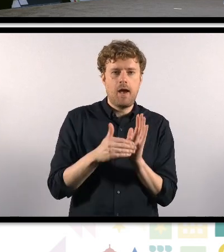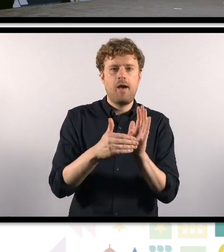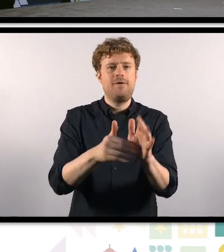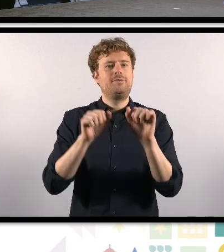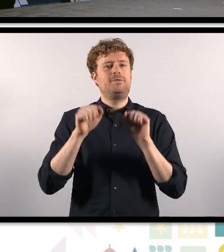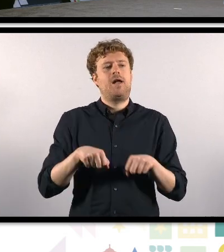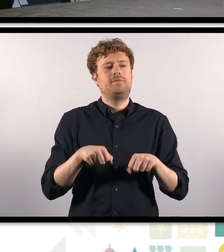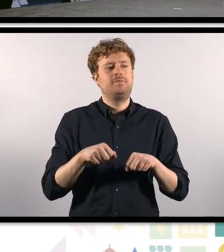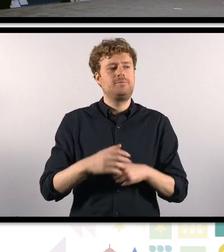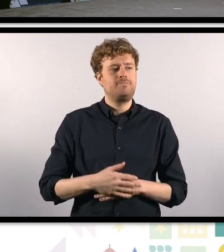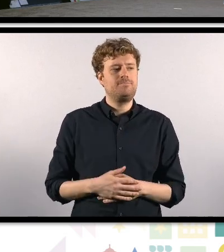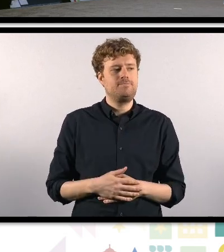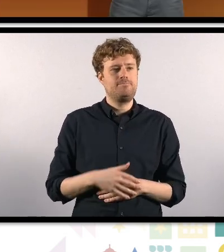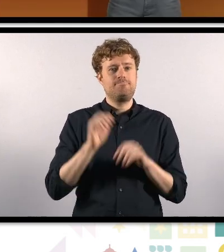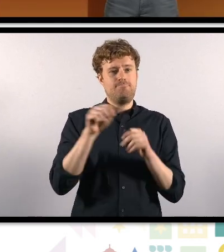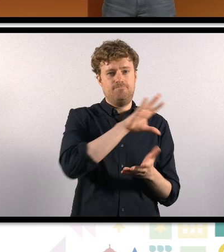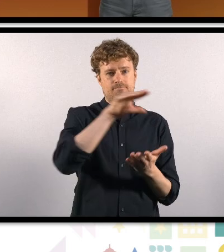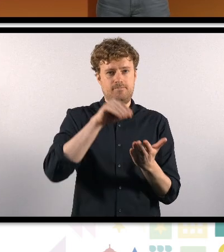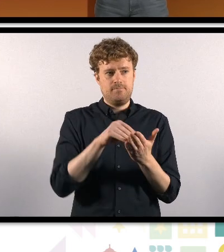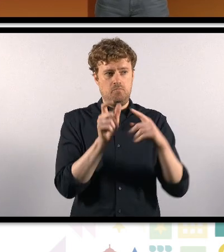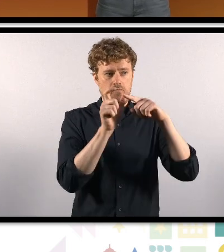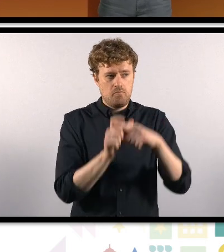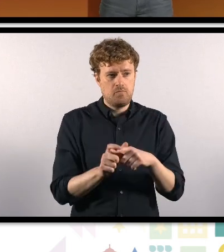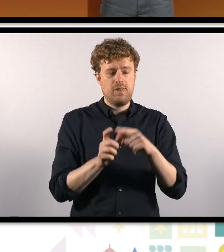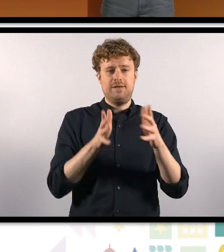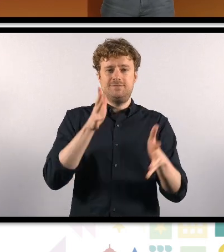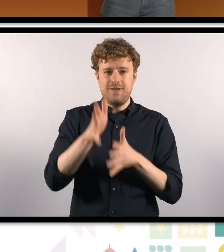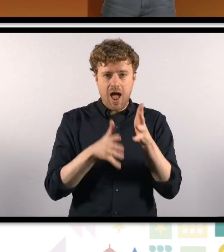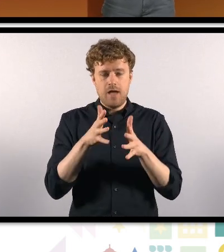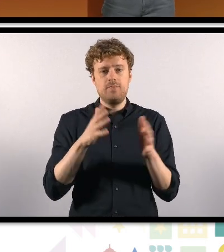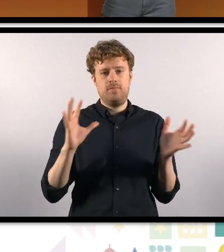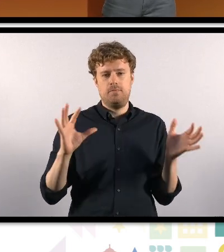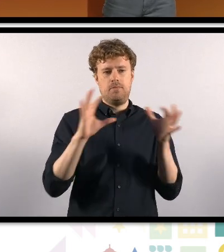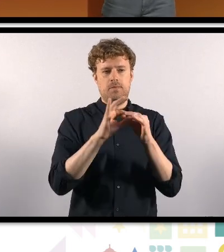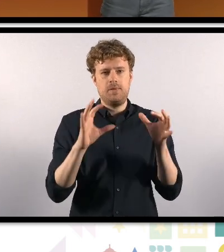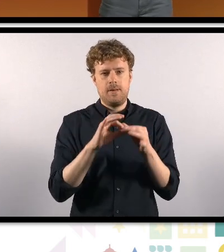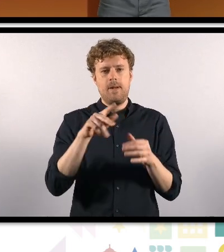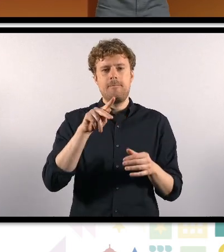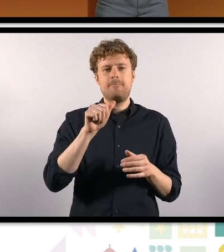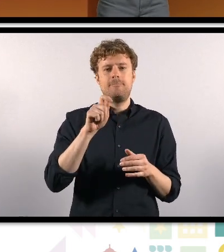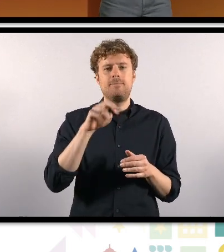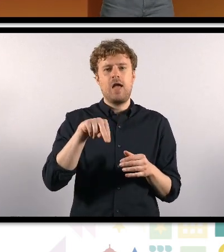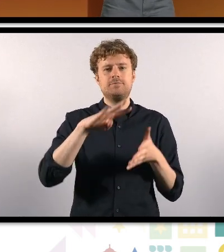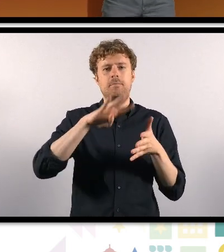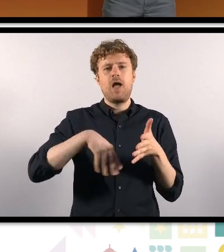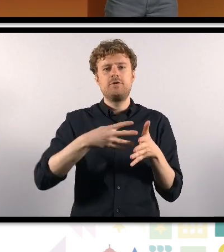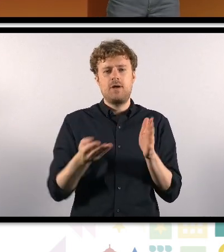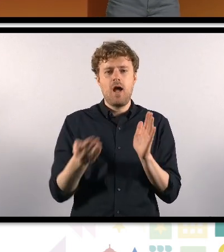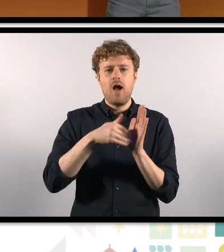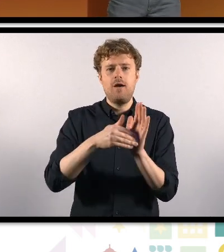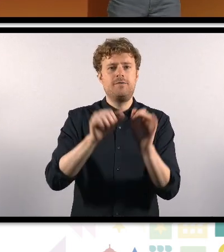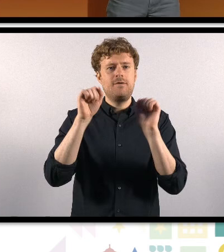the repeatable pattern, and optimize for video processing as well. So when we're processing that video, we want